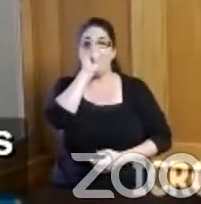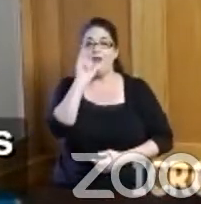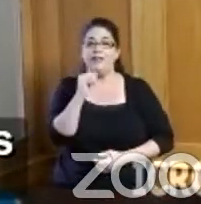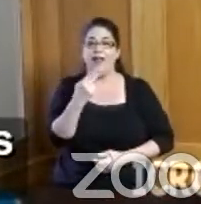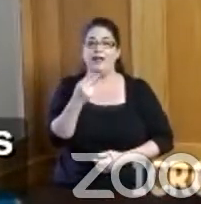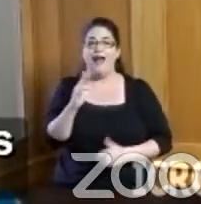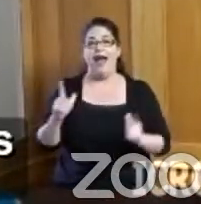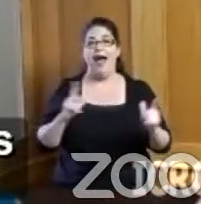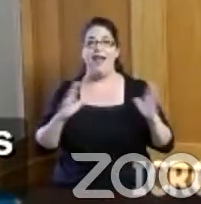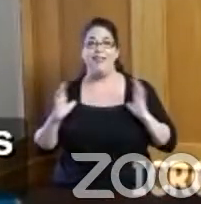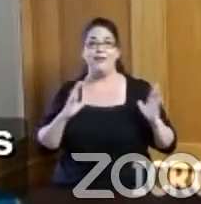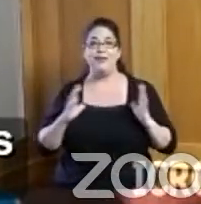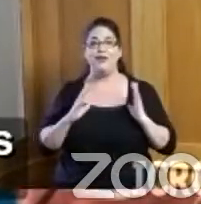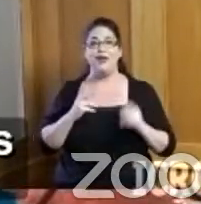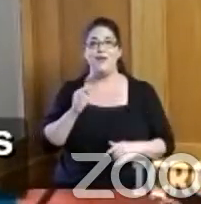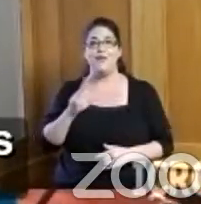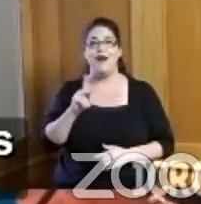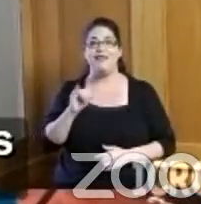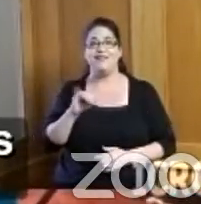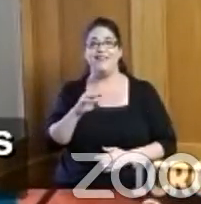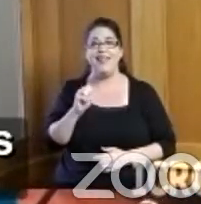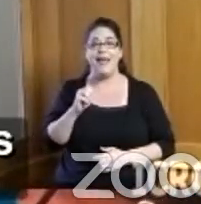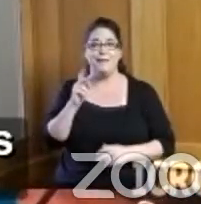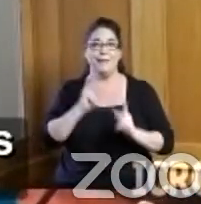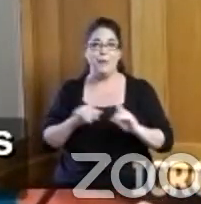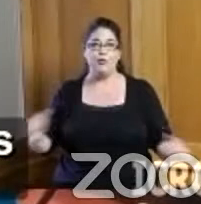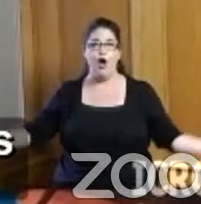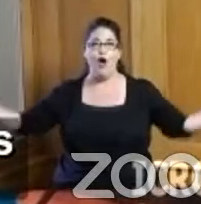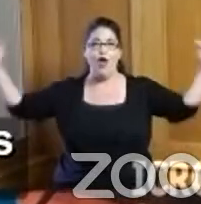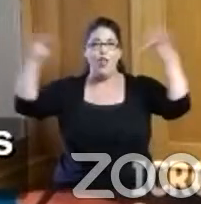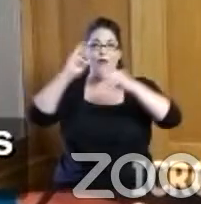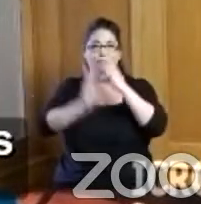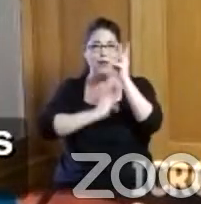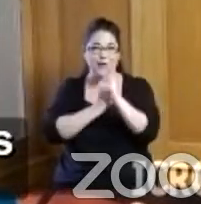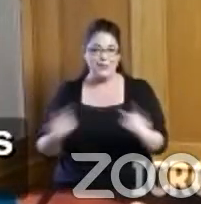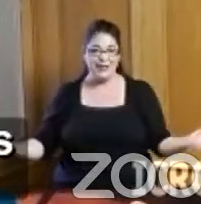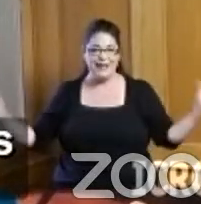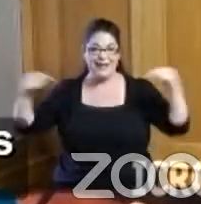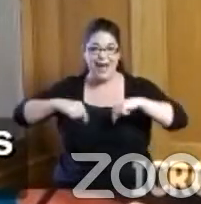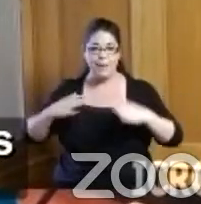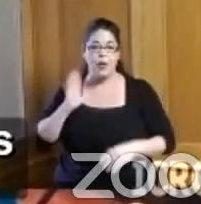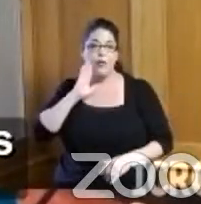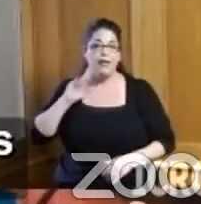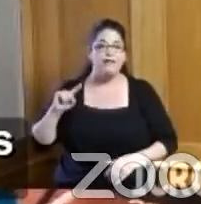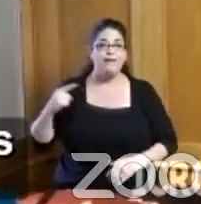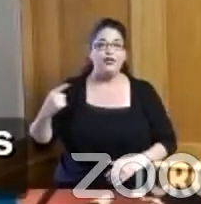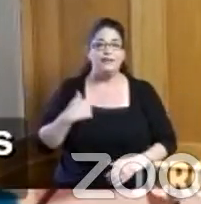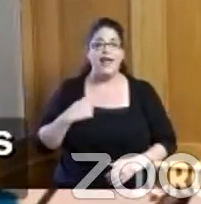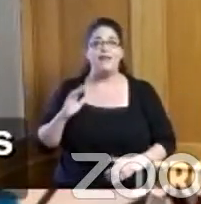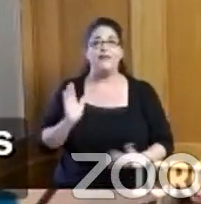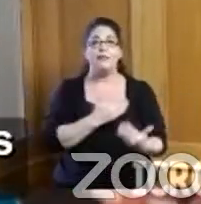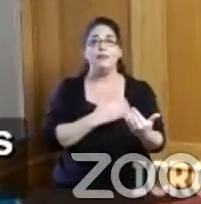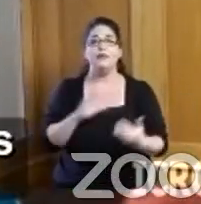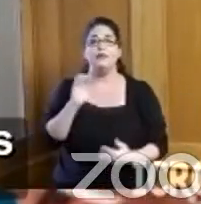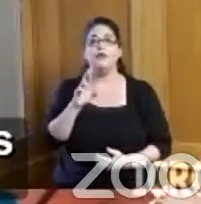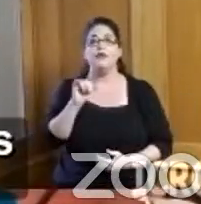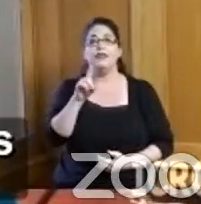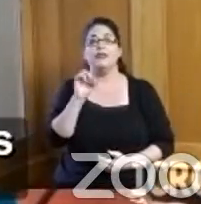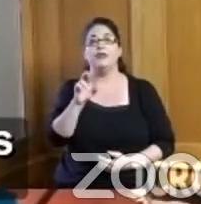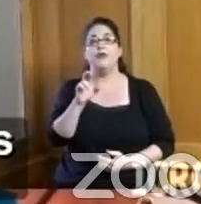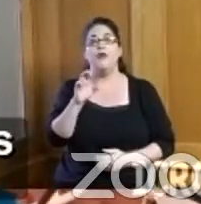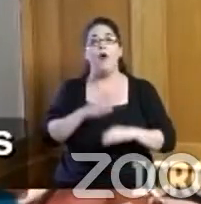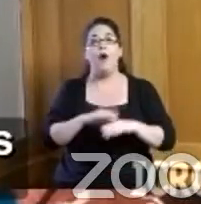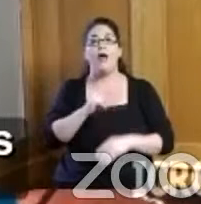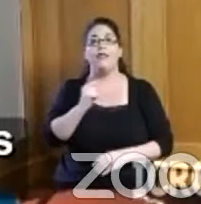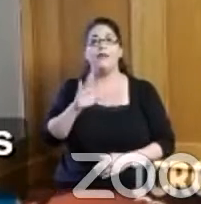of Fame. People are going to come from all over the world. And for the first time, we will have a music corridor on the banks connecting